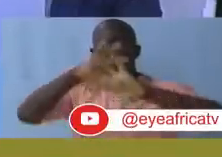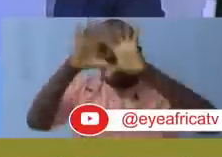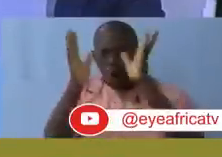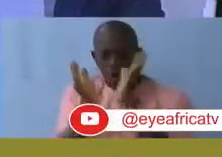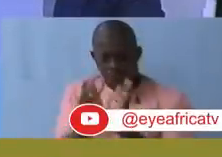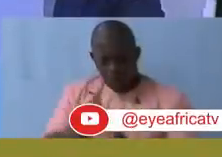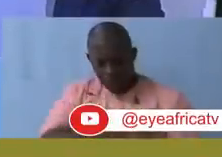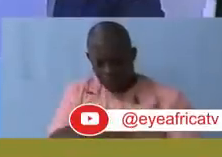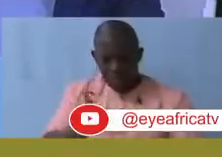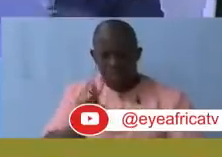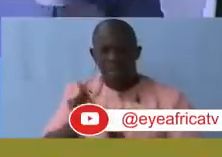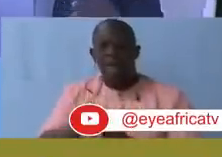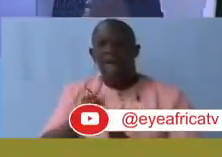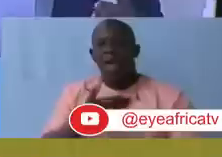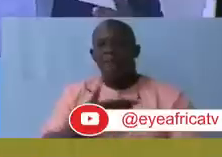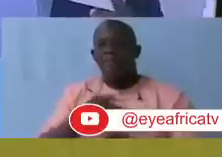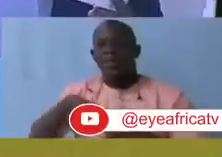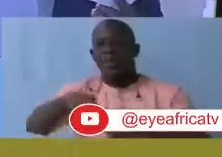standard AIDS drugs.